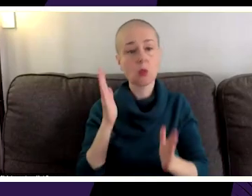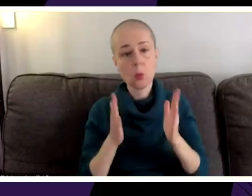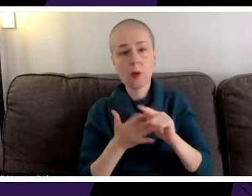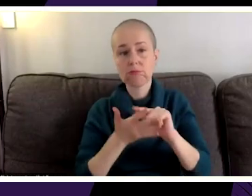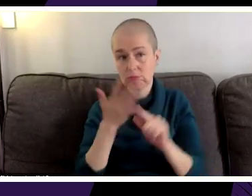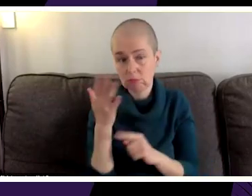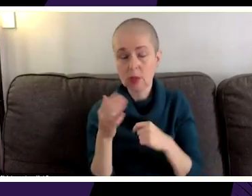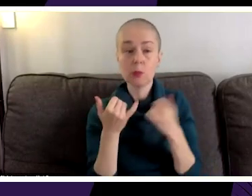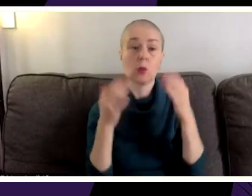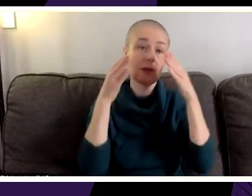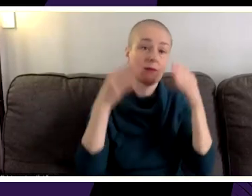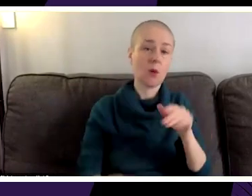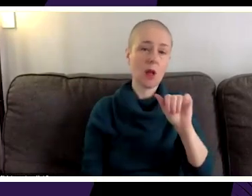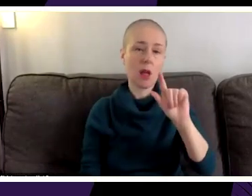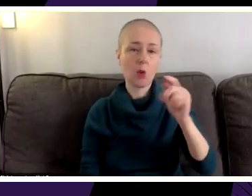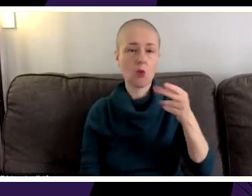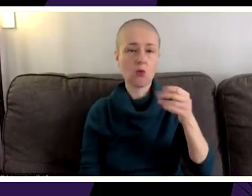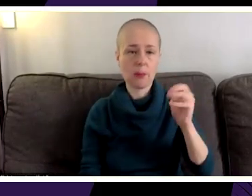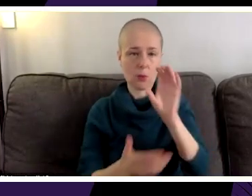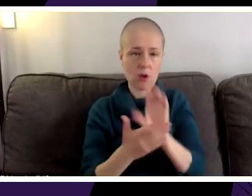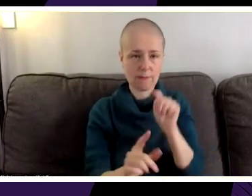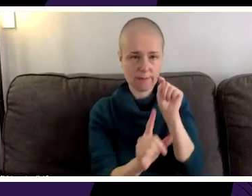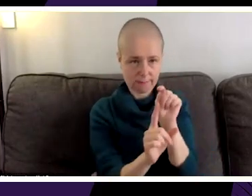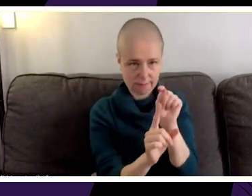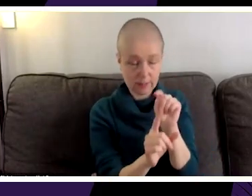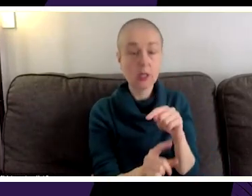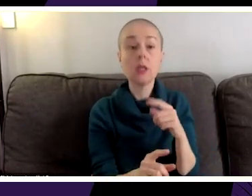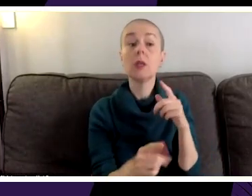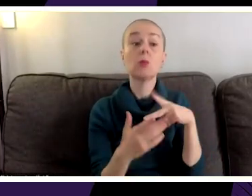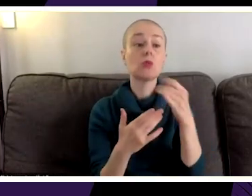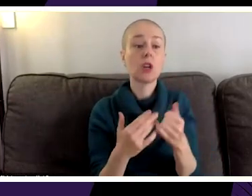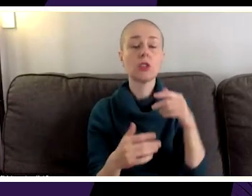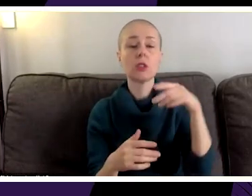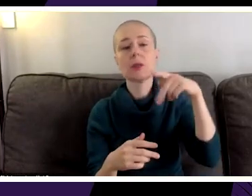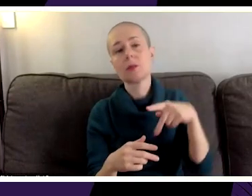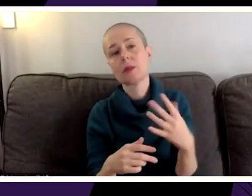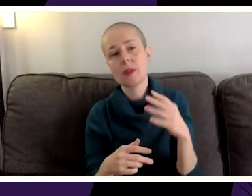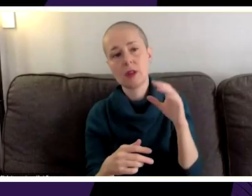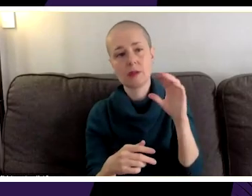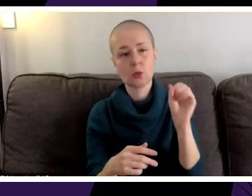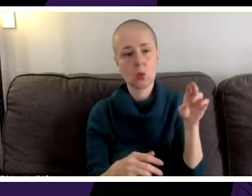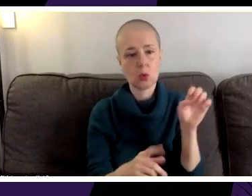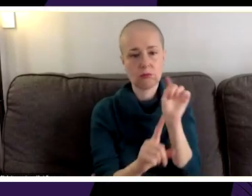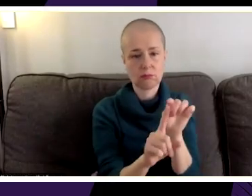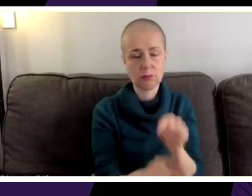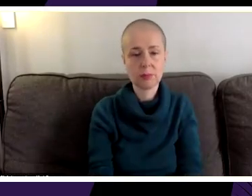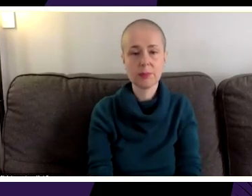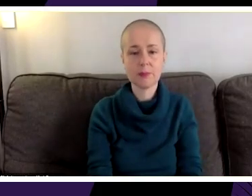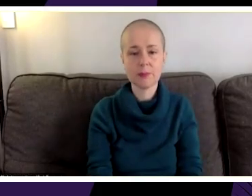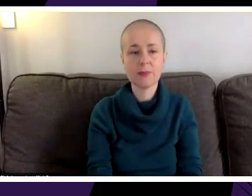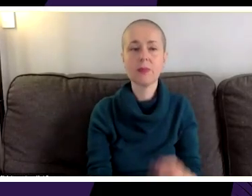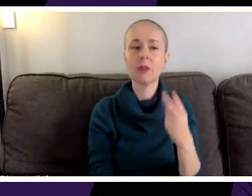algorithmic choreography and my project P5 Score. So just to give a